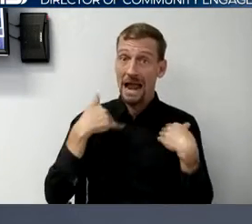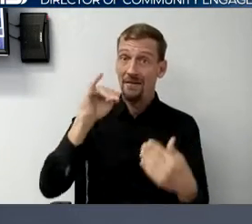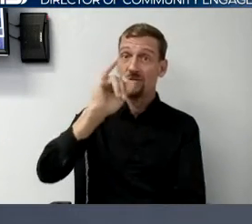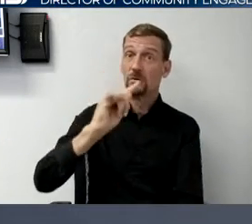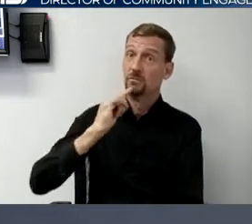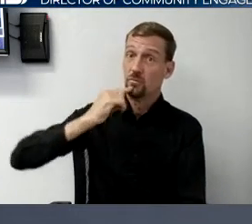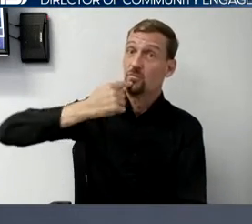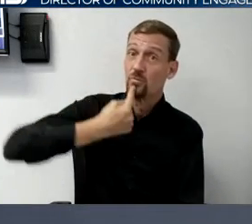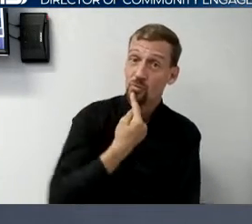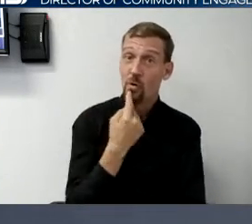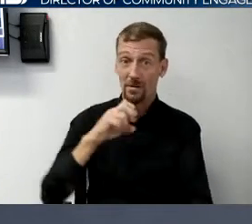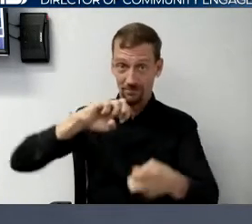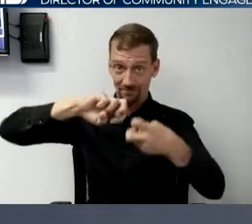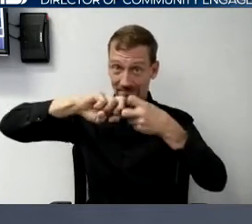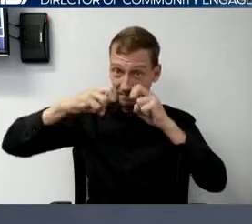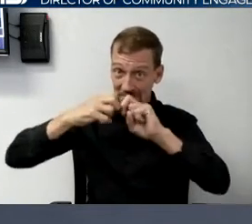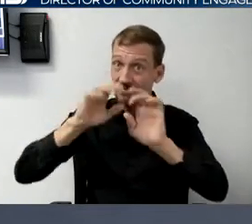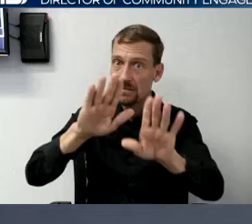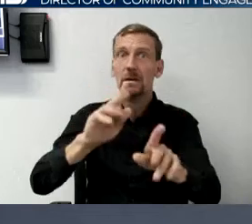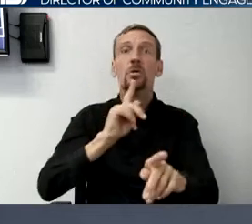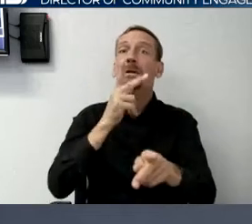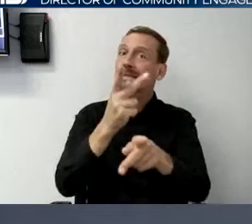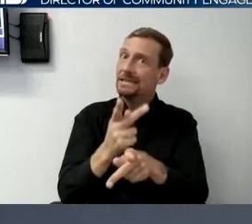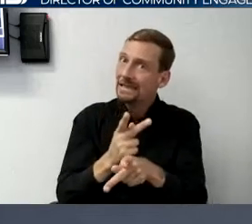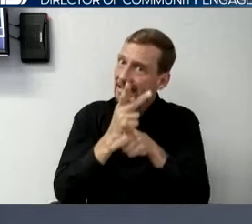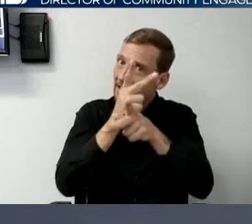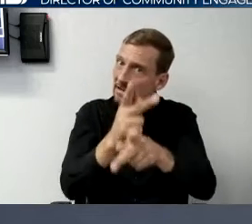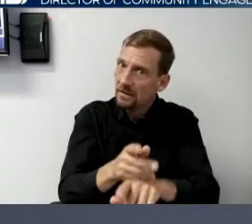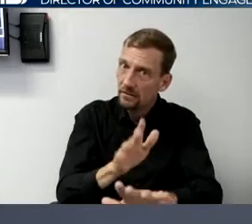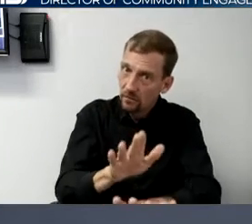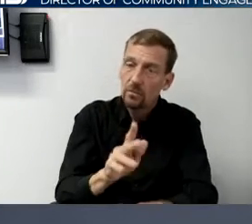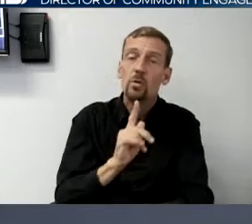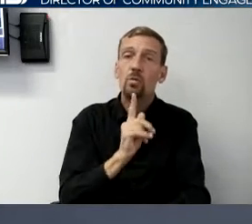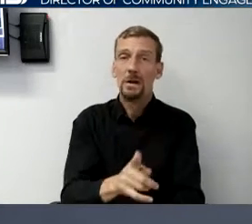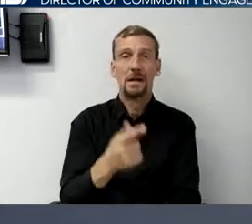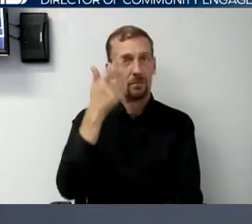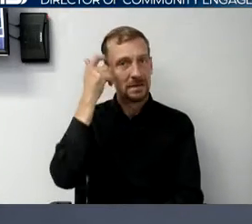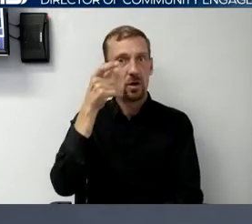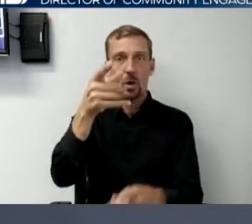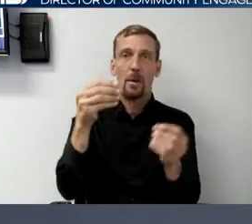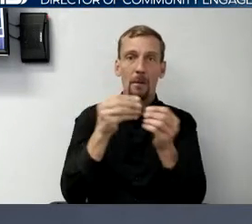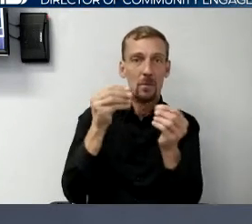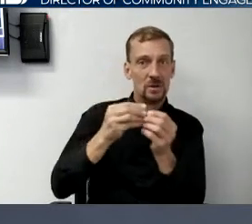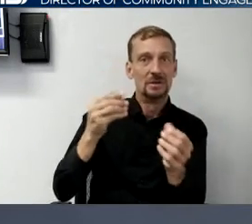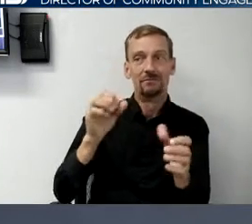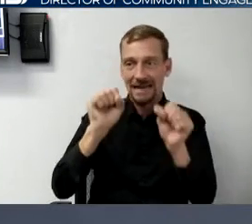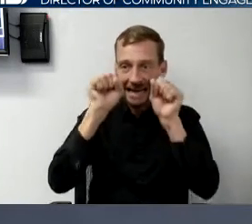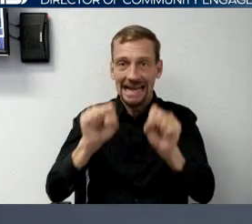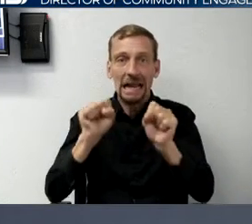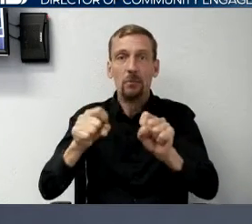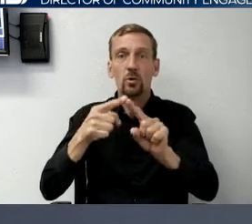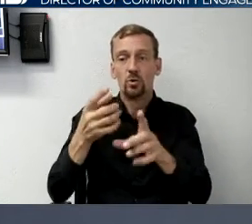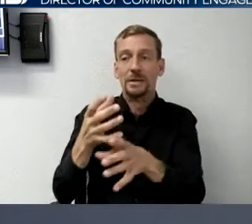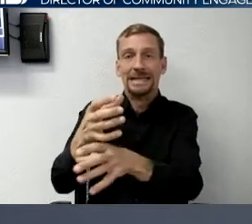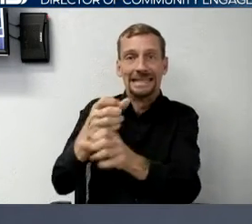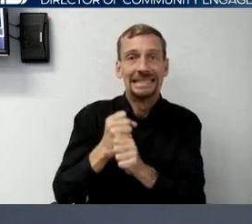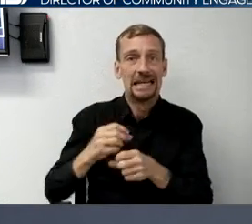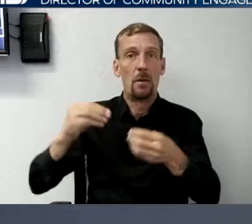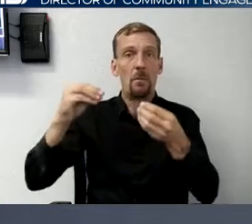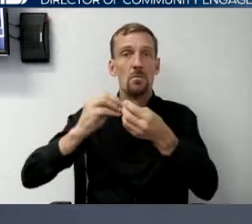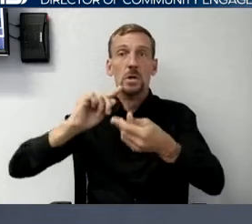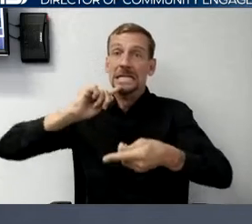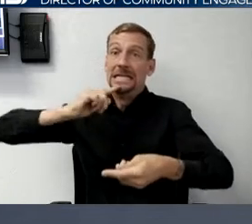chronic conditions just have to be extra careful because they are more susceptible to having a more